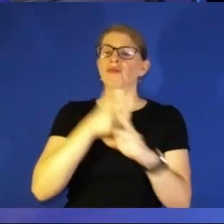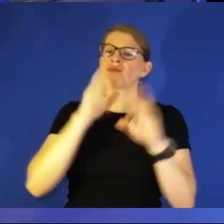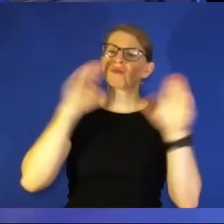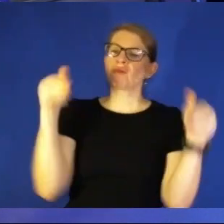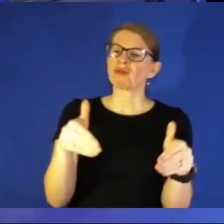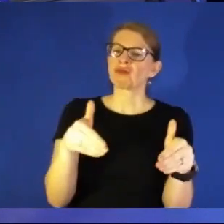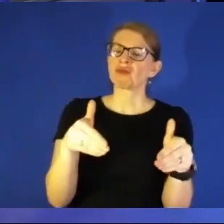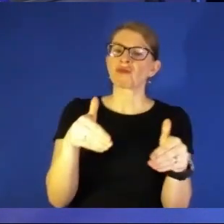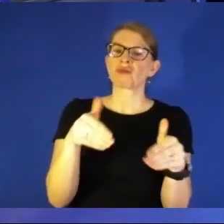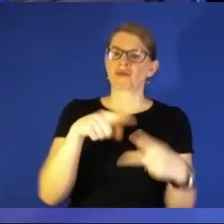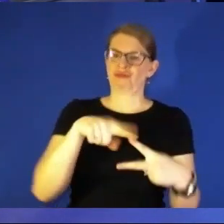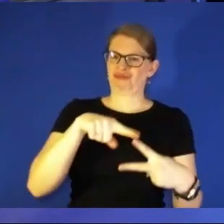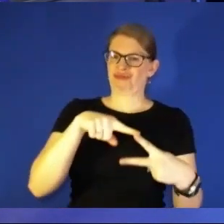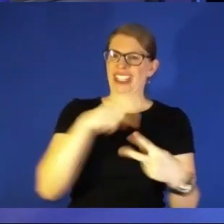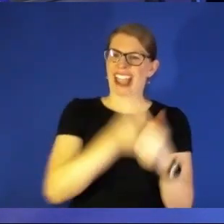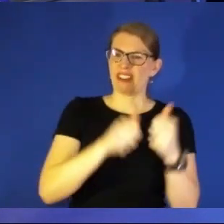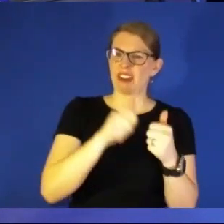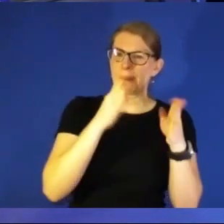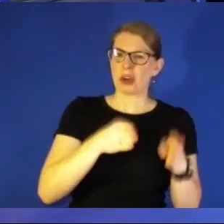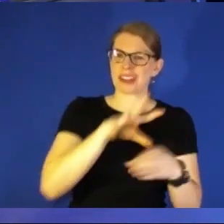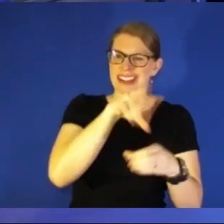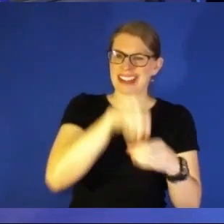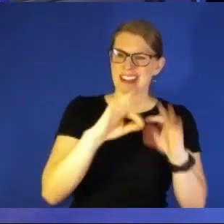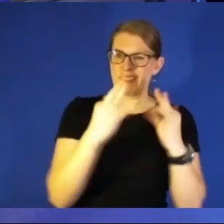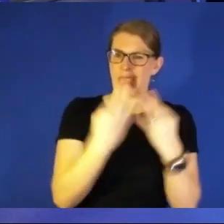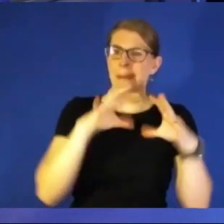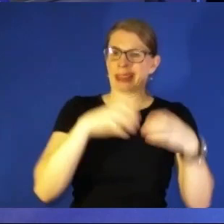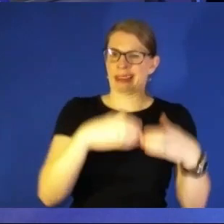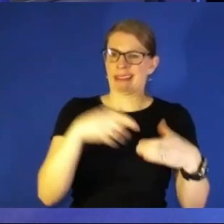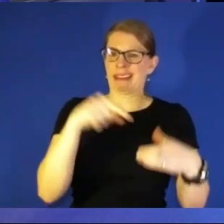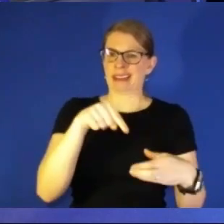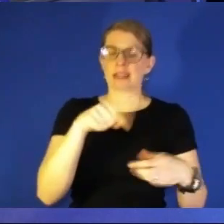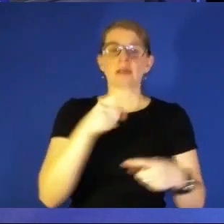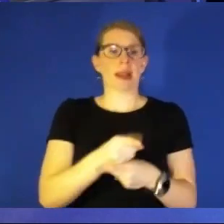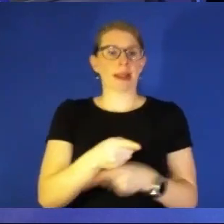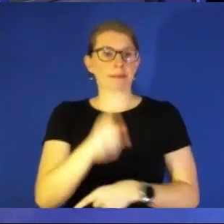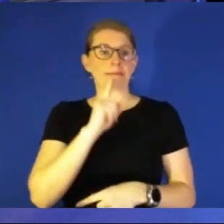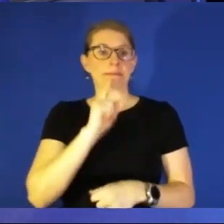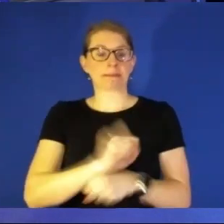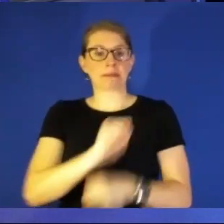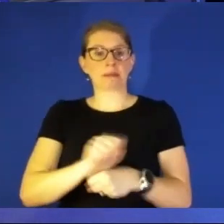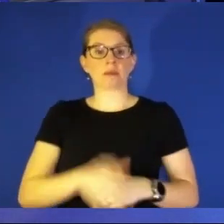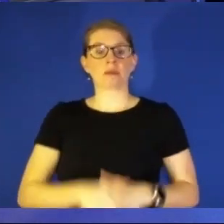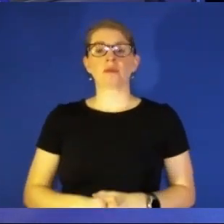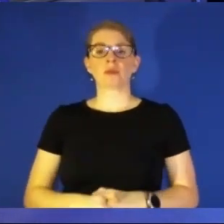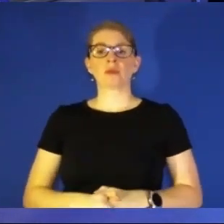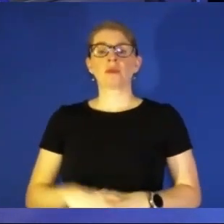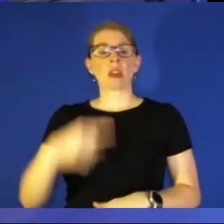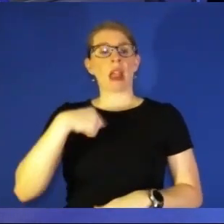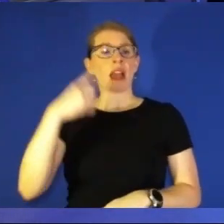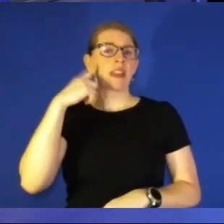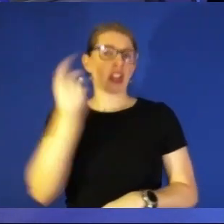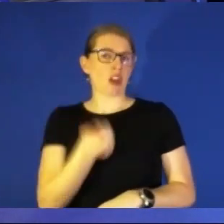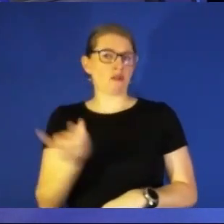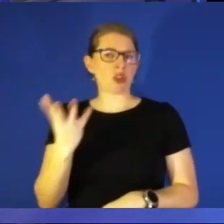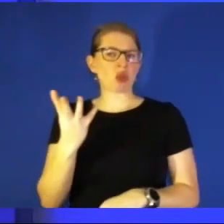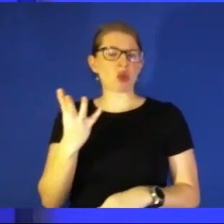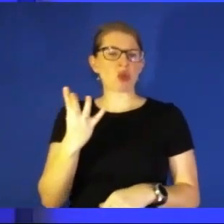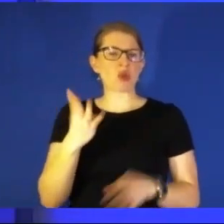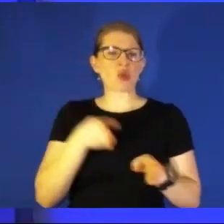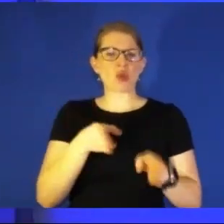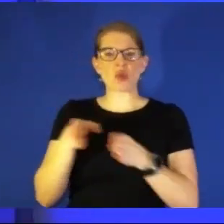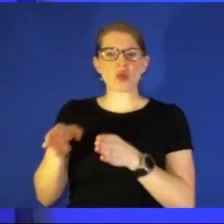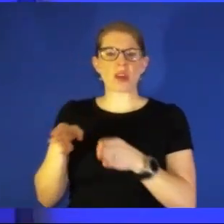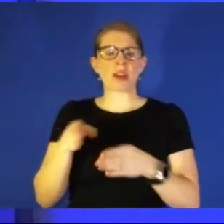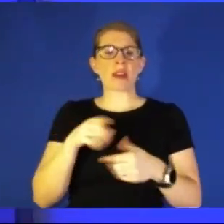every person in that family. Yes, that's true. I think there are a couple of ways palliative care in the